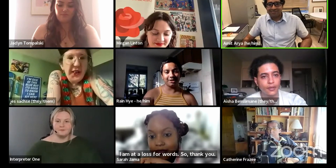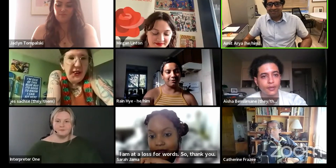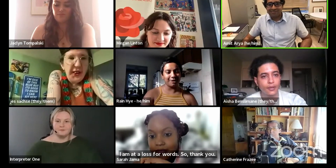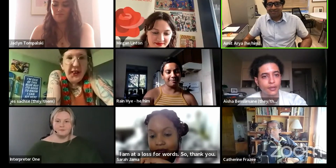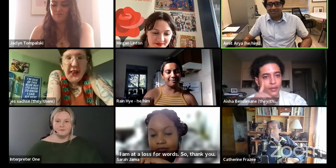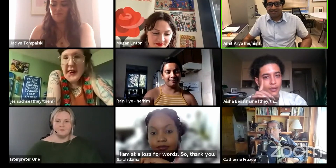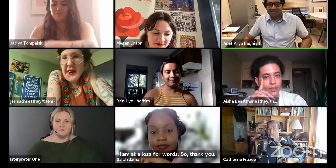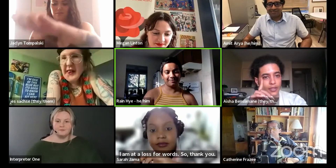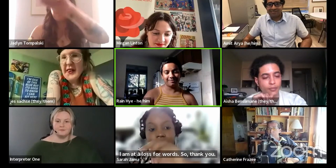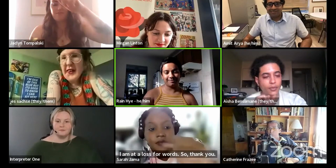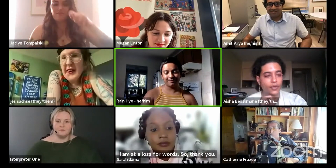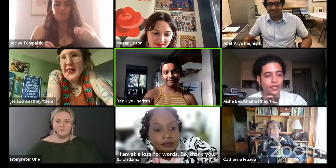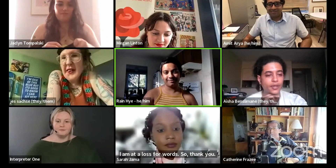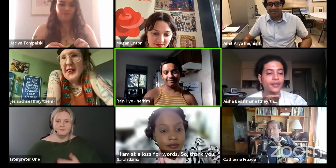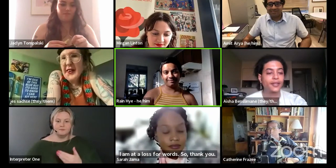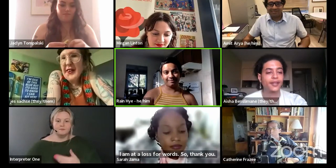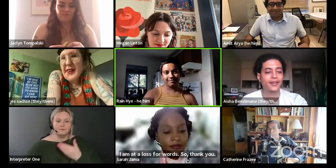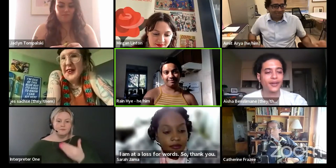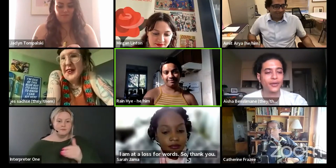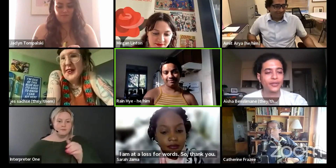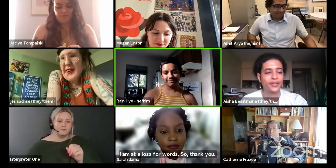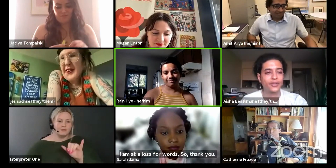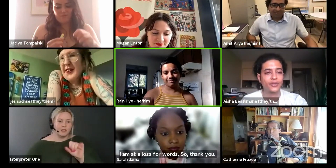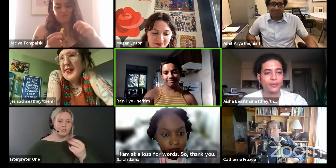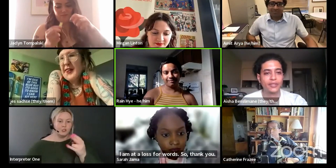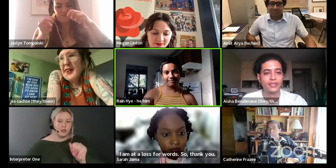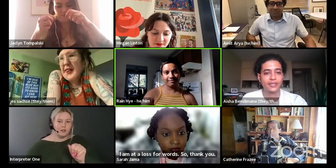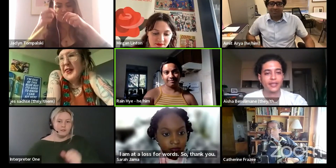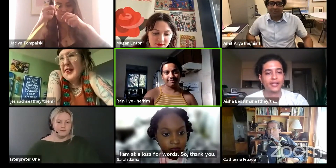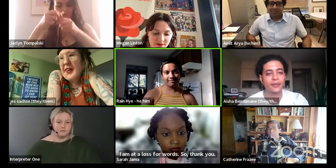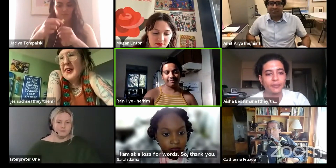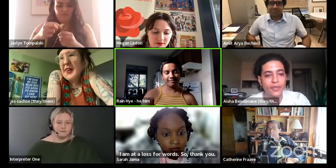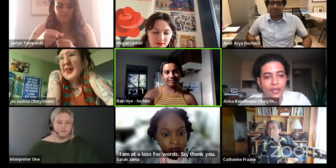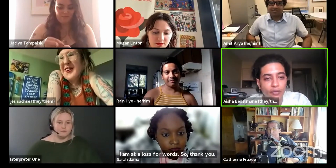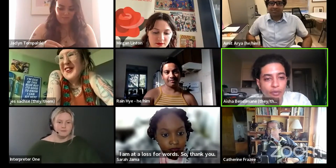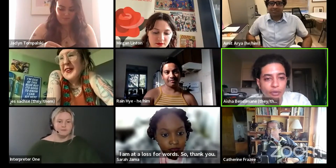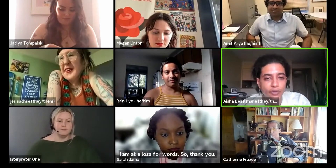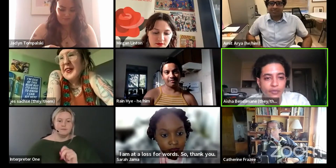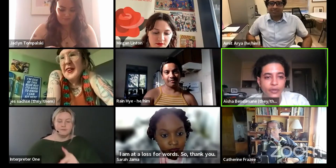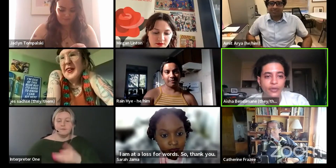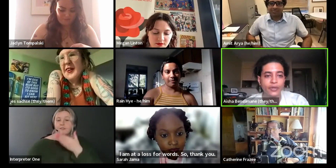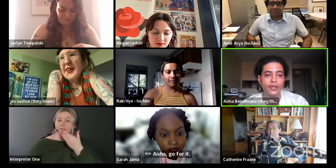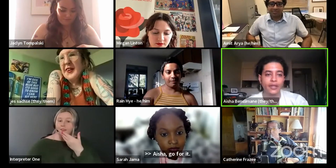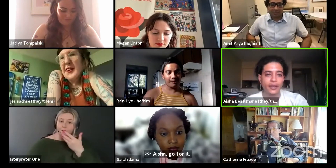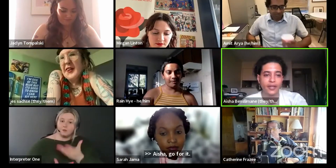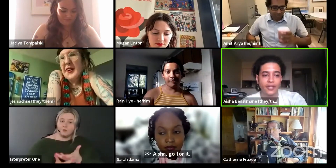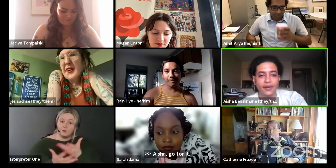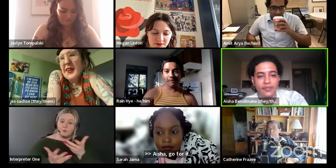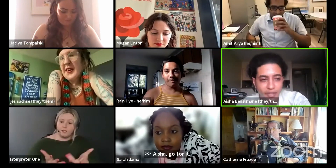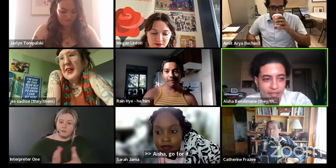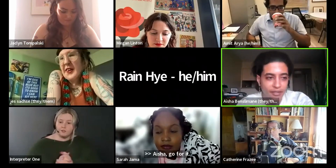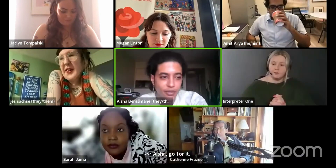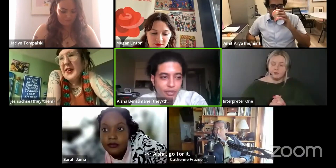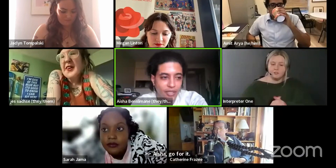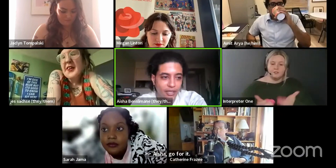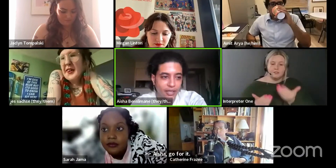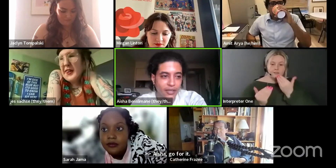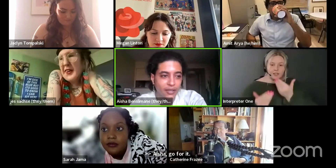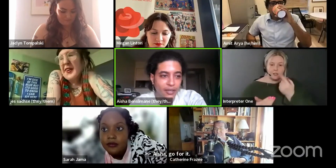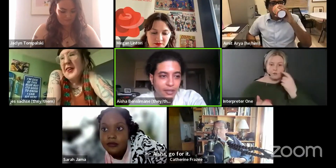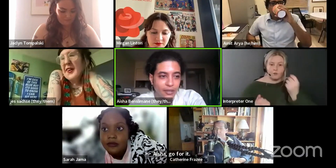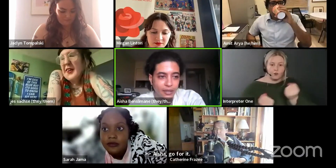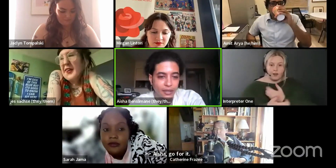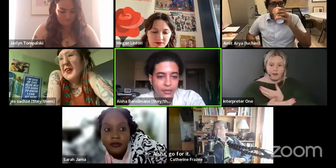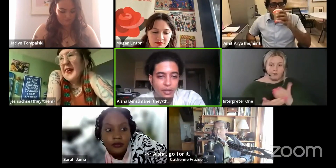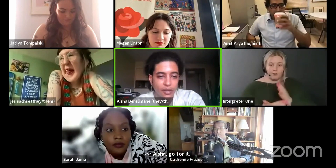Yeah, I should go for it. Is this me? Okay. Oh, thank you so much. Thank you, folks, for everything that you said,